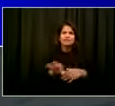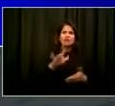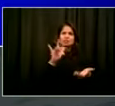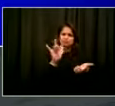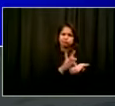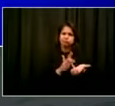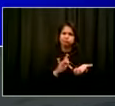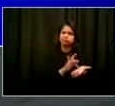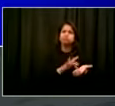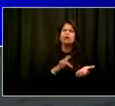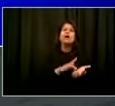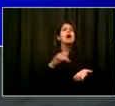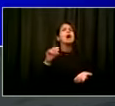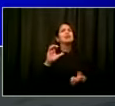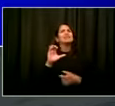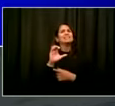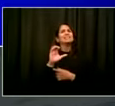discount.